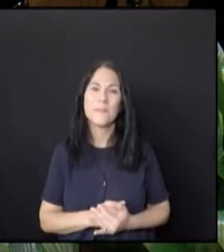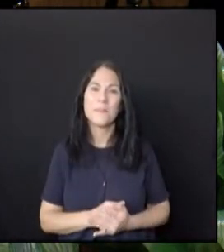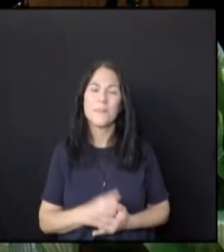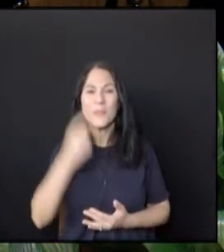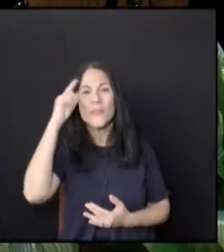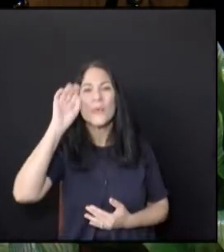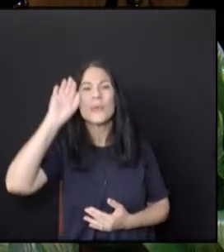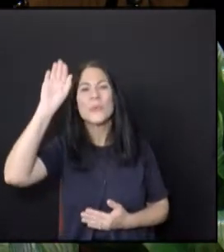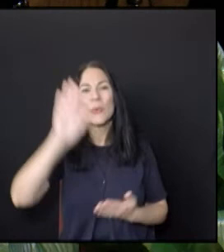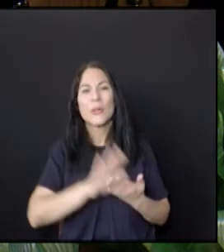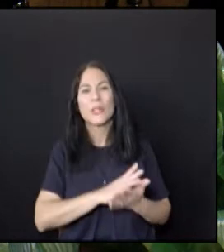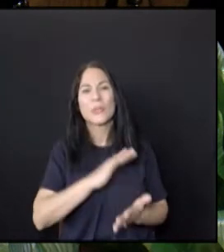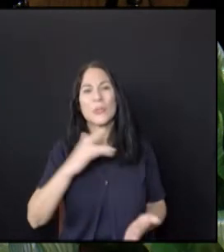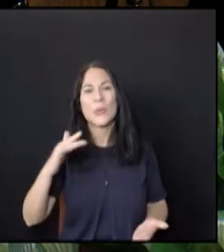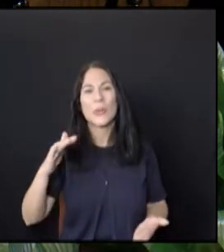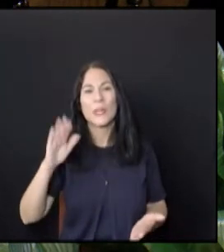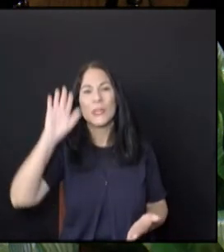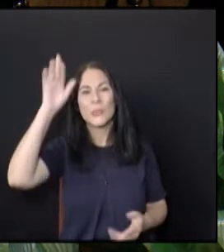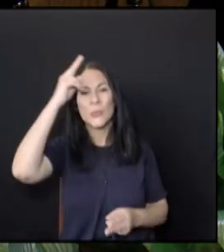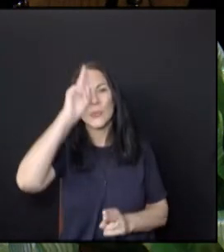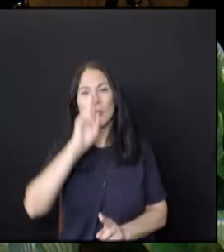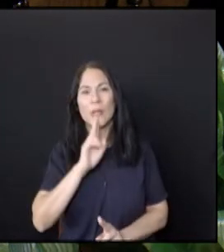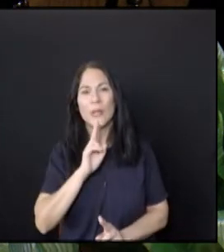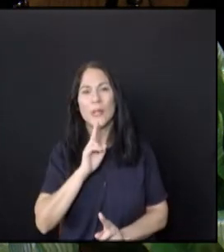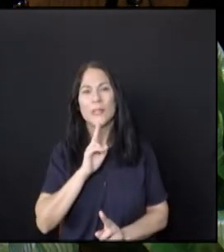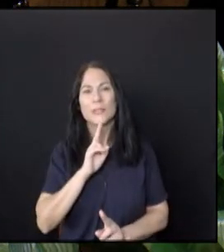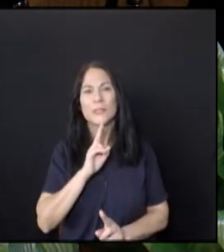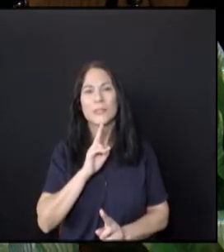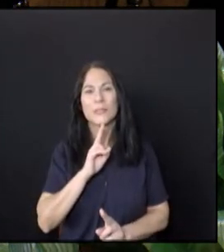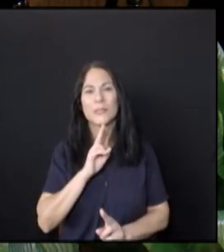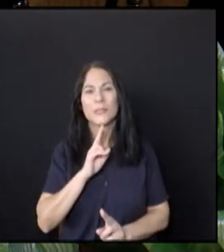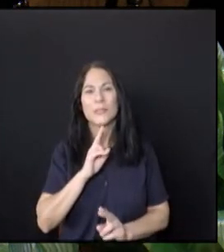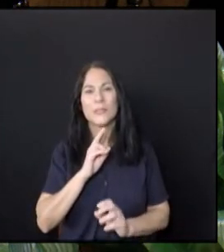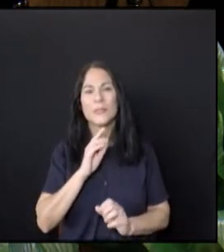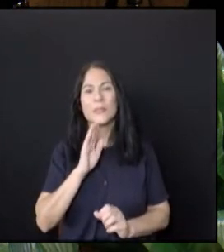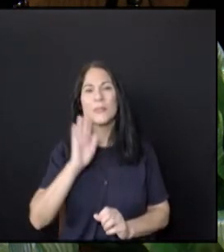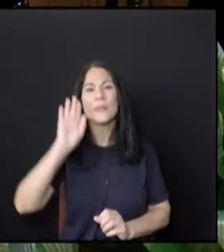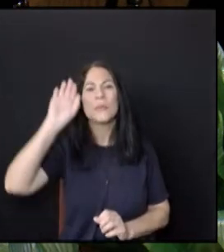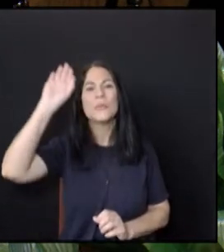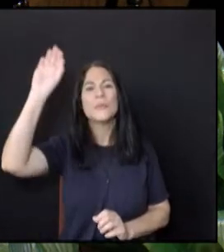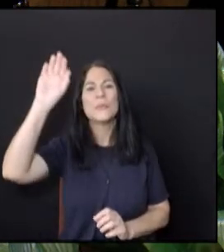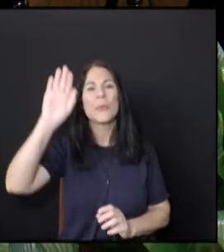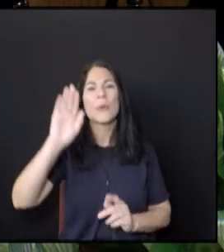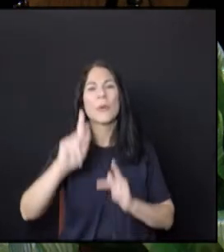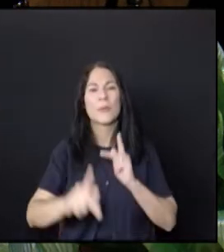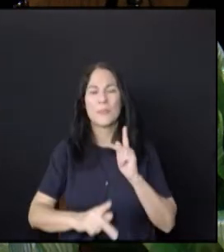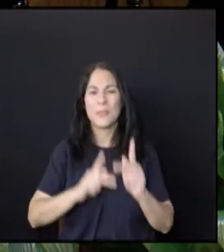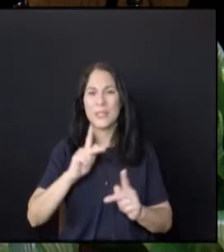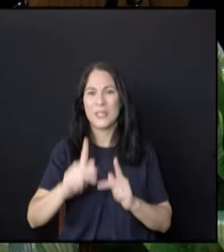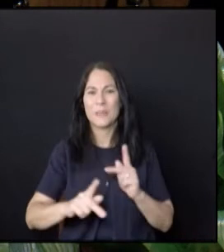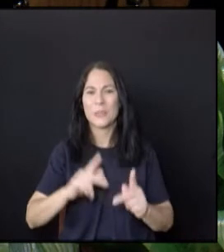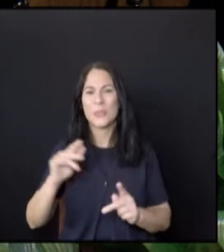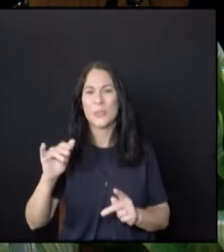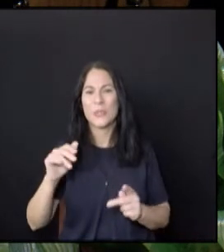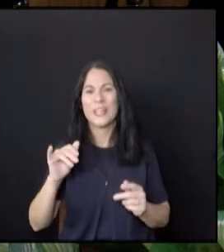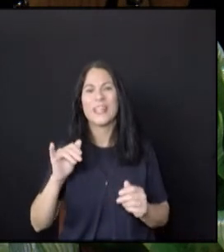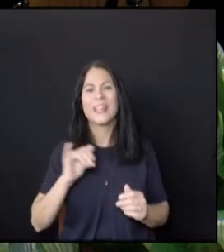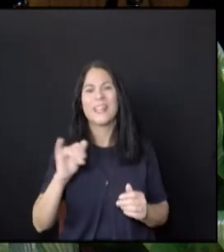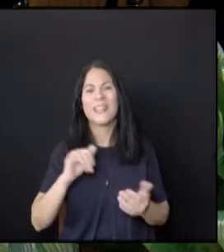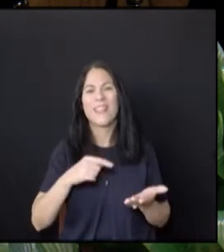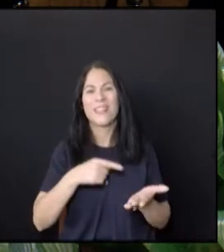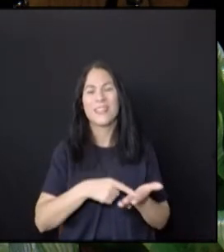for your glory, for your honor, to be your people in such a time as this.